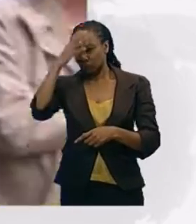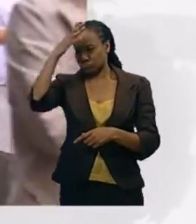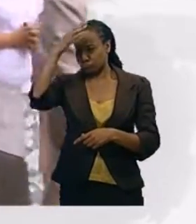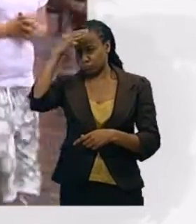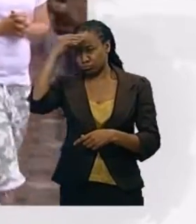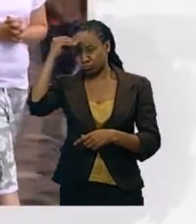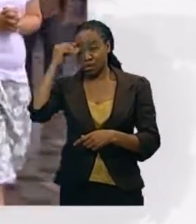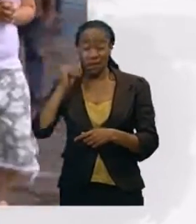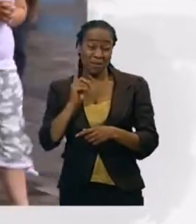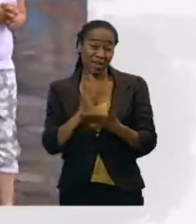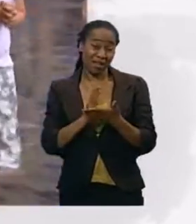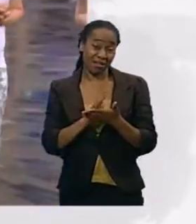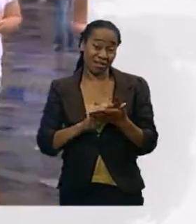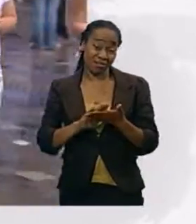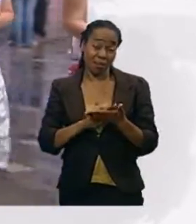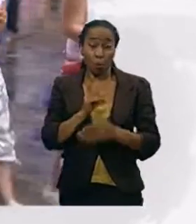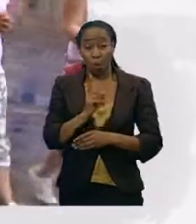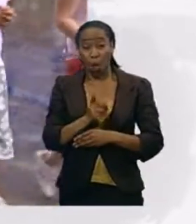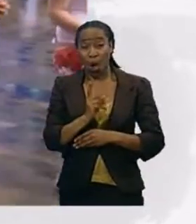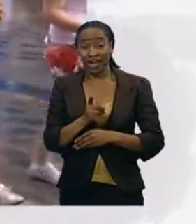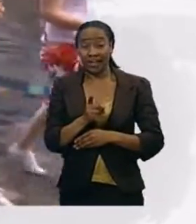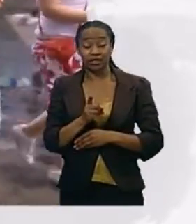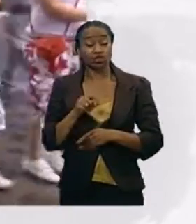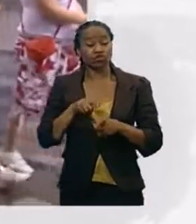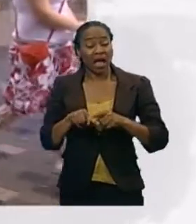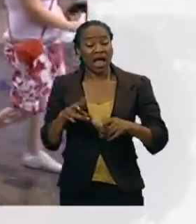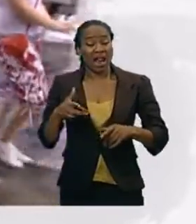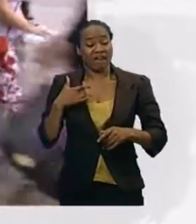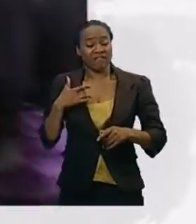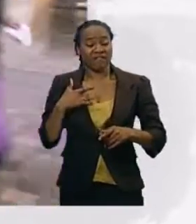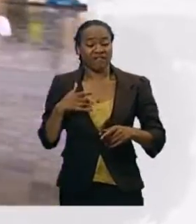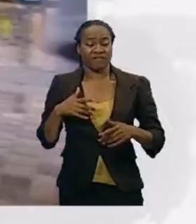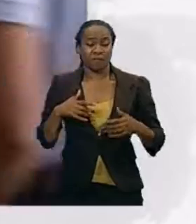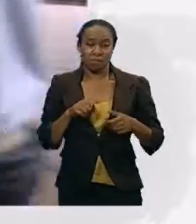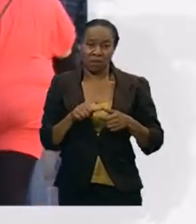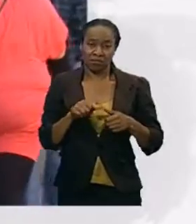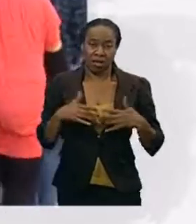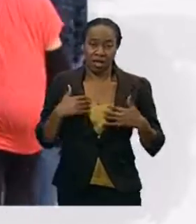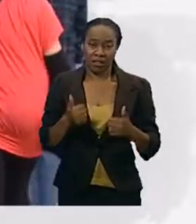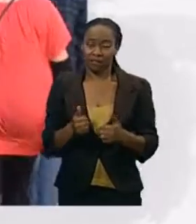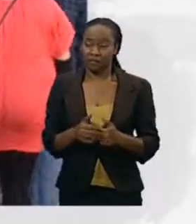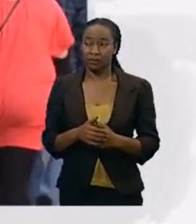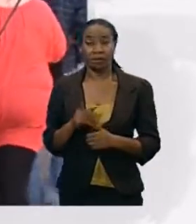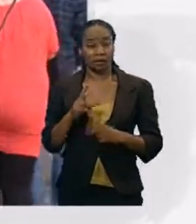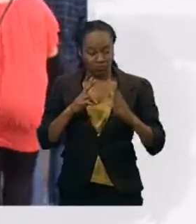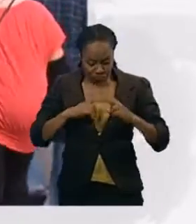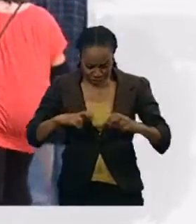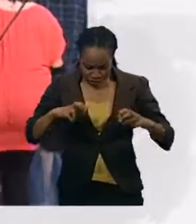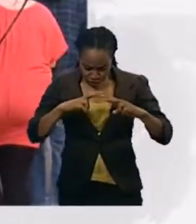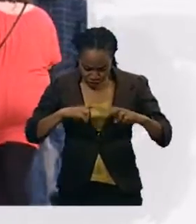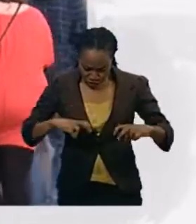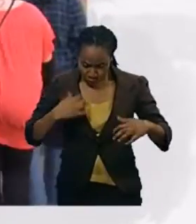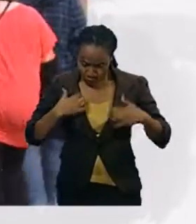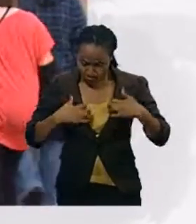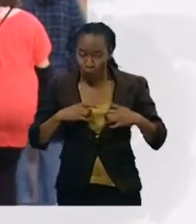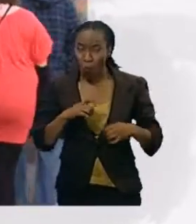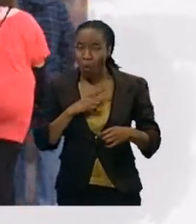live healthier. The authors of this new study say the impact of their findings could be far-reaching, as there are more than